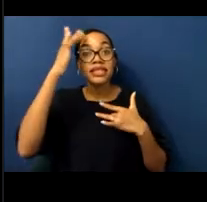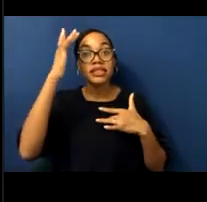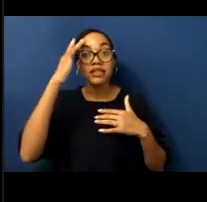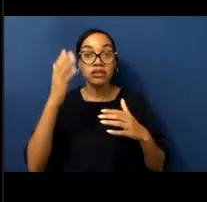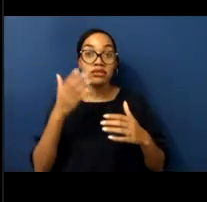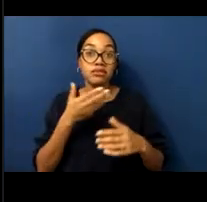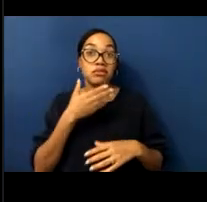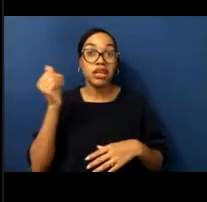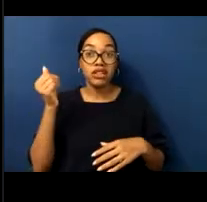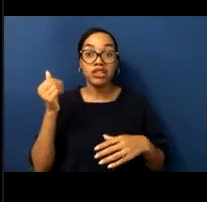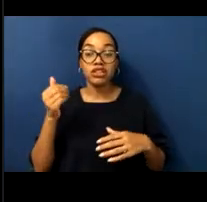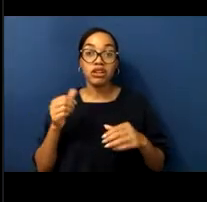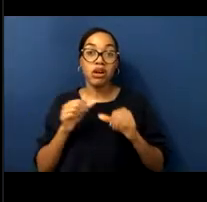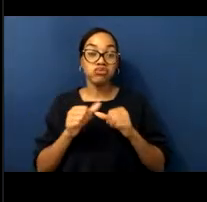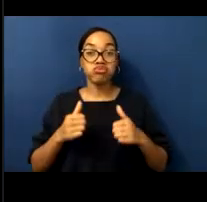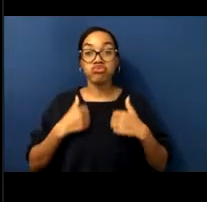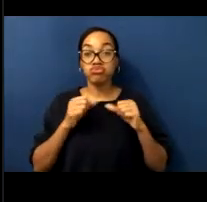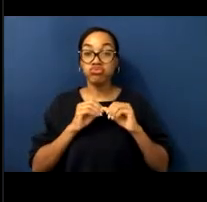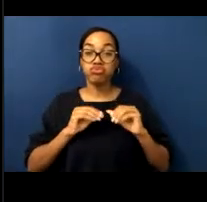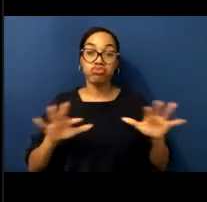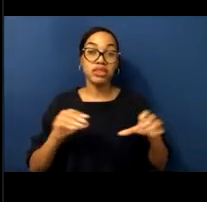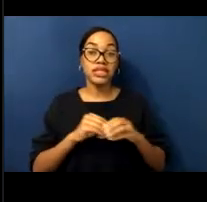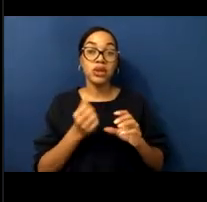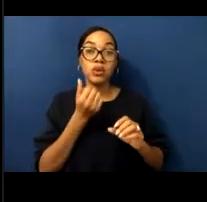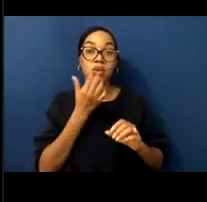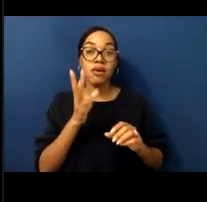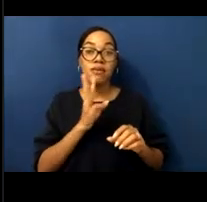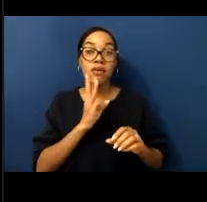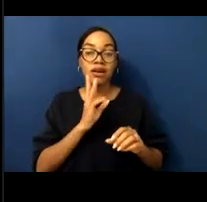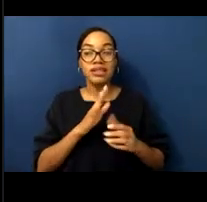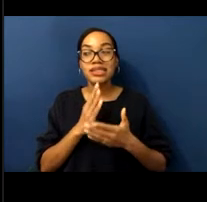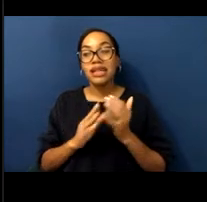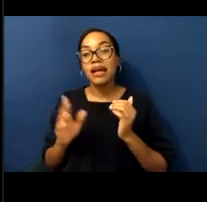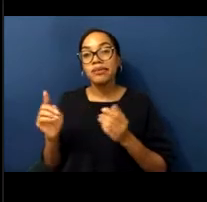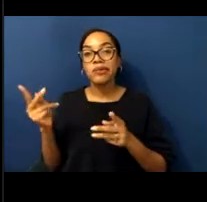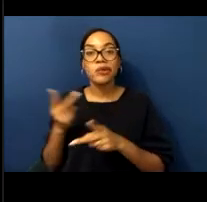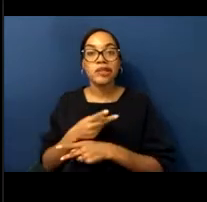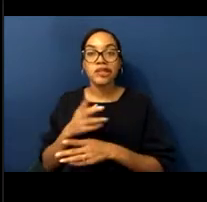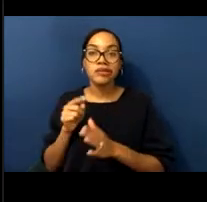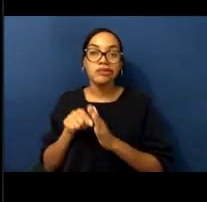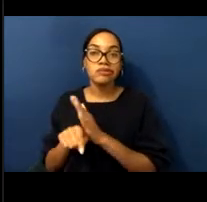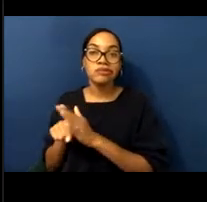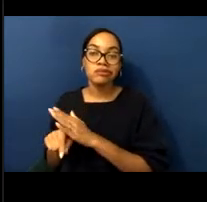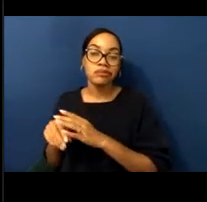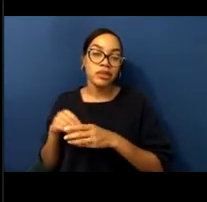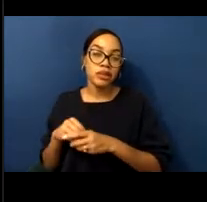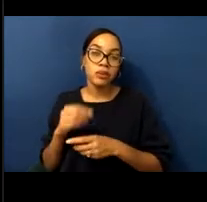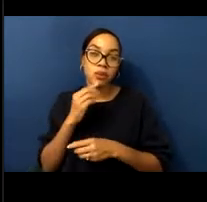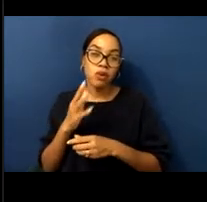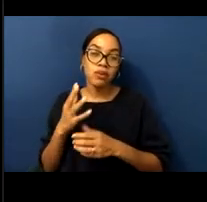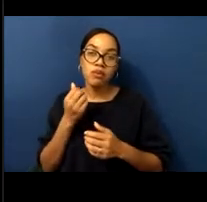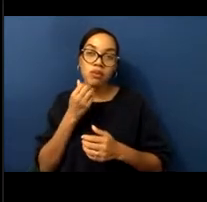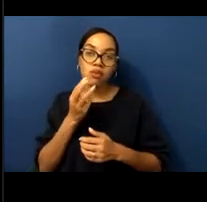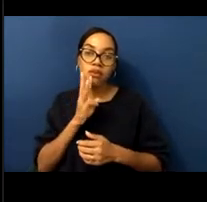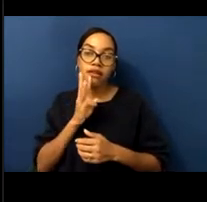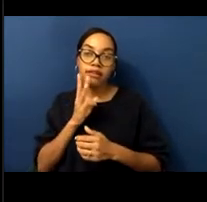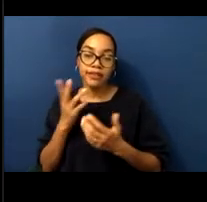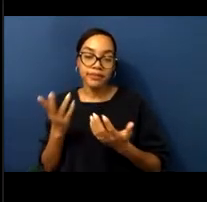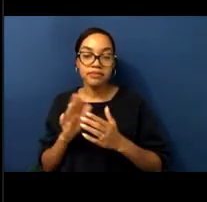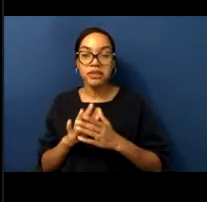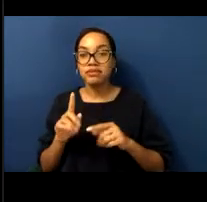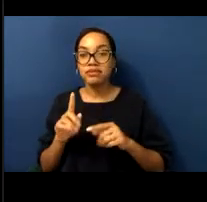may do worse in warmer water. That's not my area of expertise, but I would imagine that would be the case. Well, and